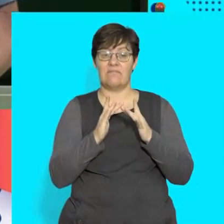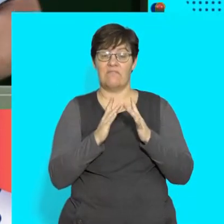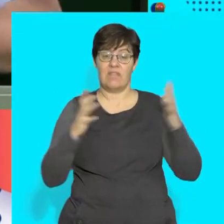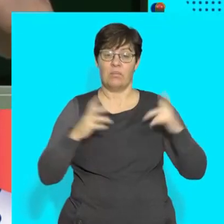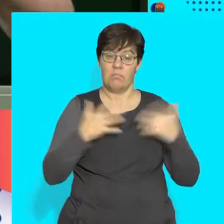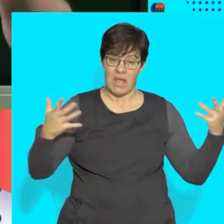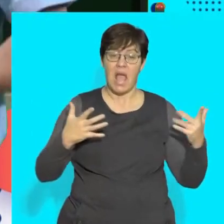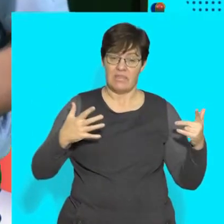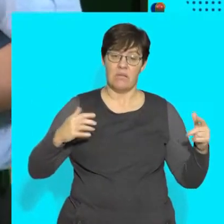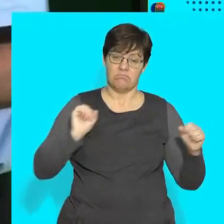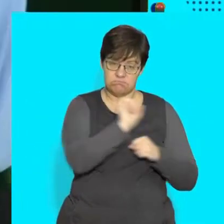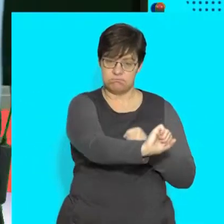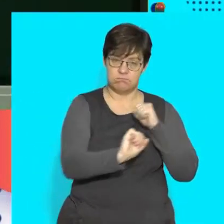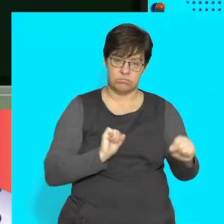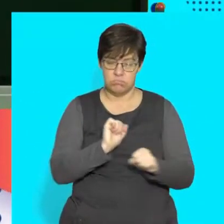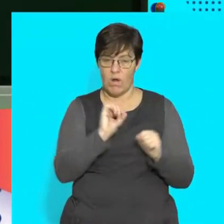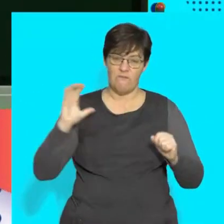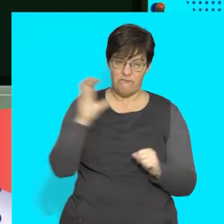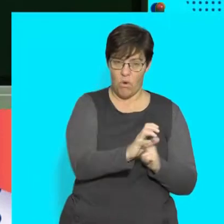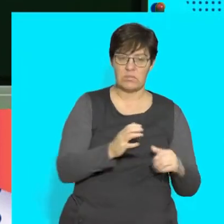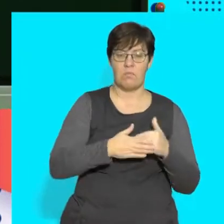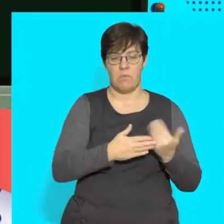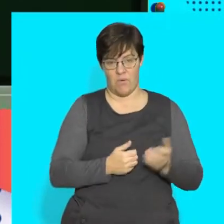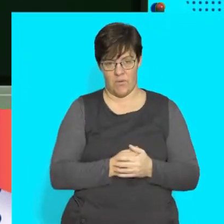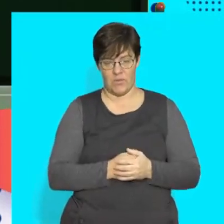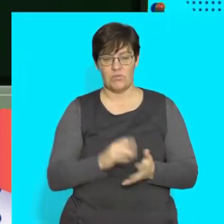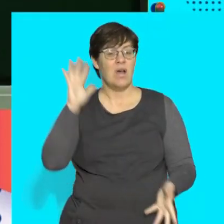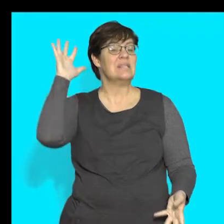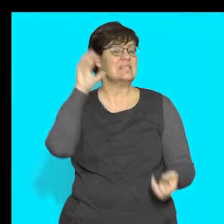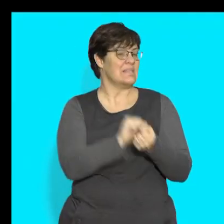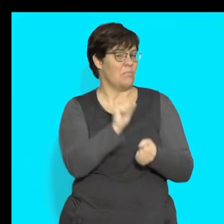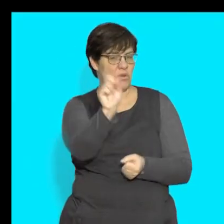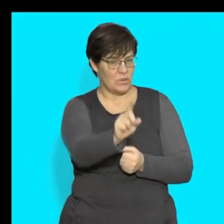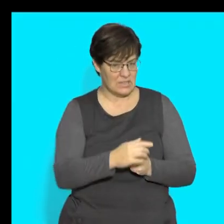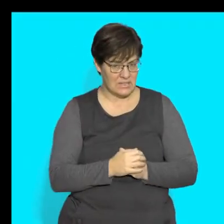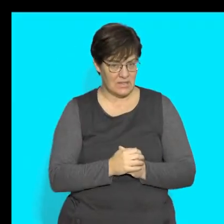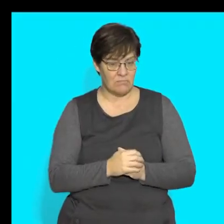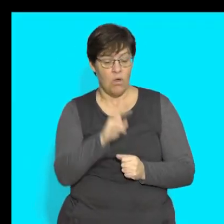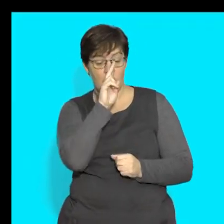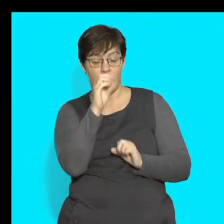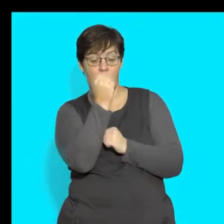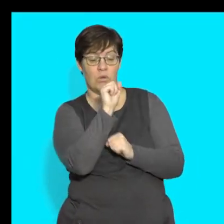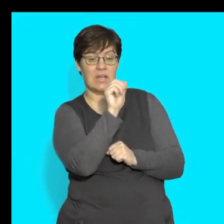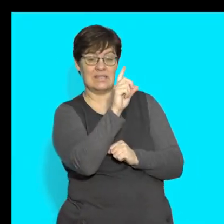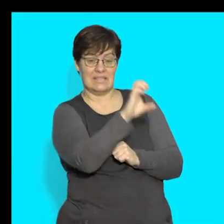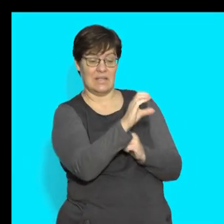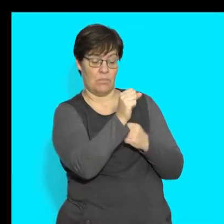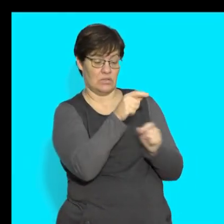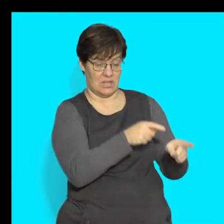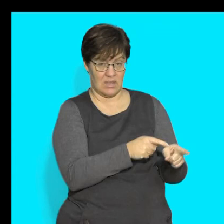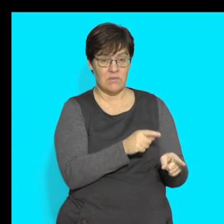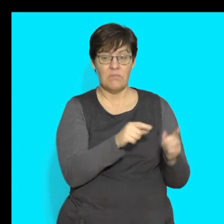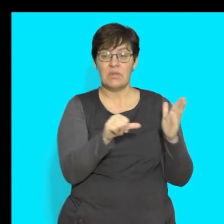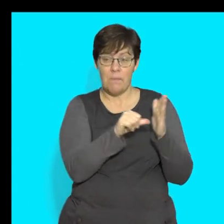bigger magnetic field, which creates more thrust. And so what's our summary for today? As we've looked at the motor